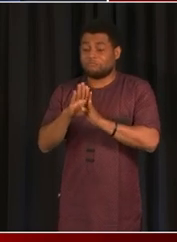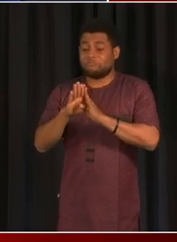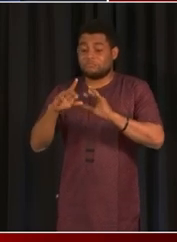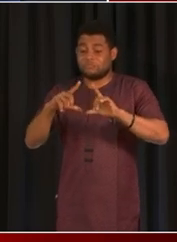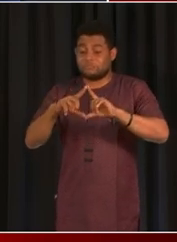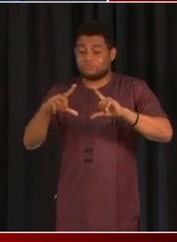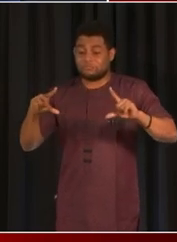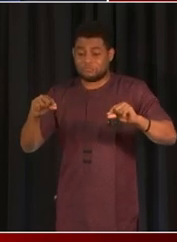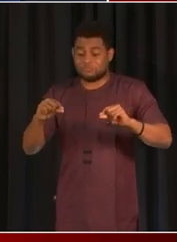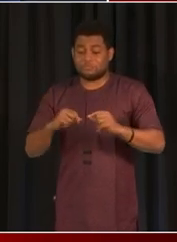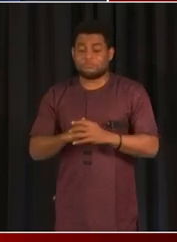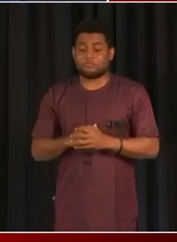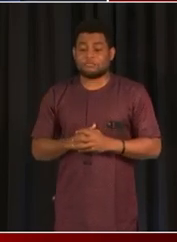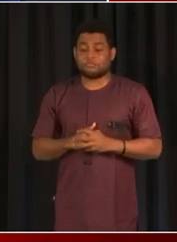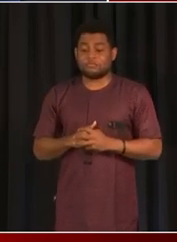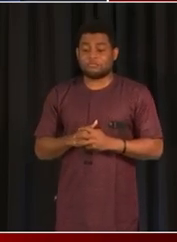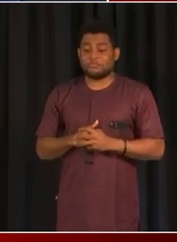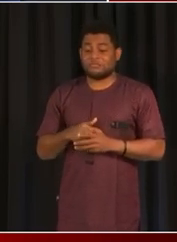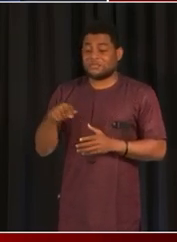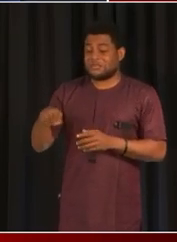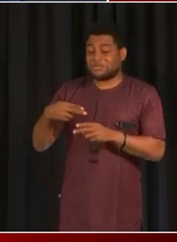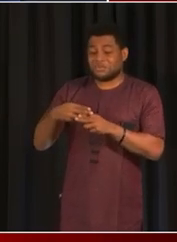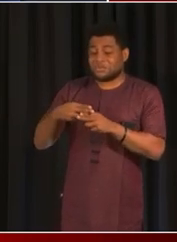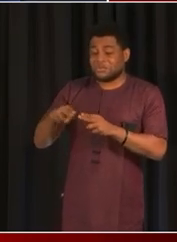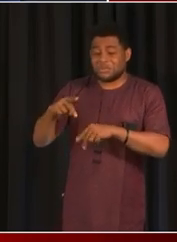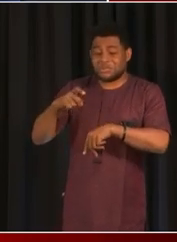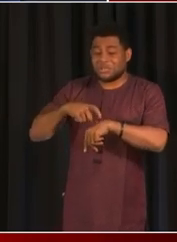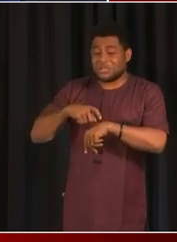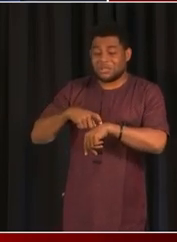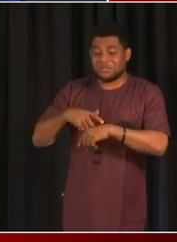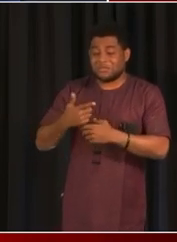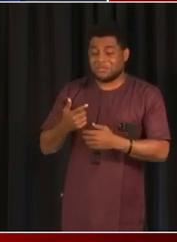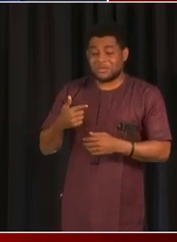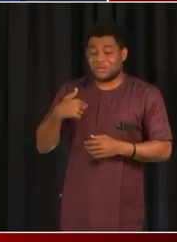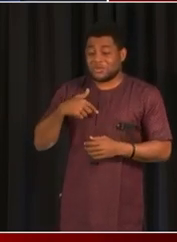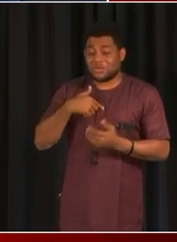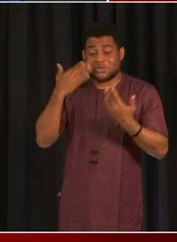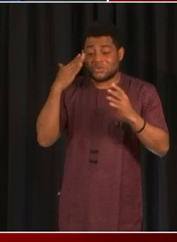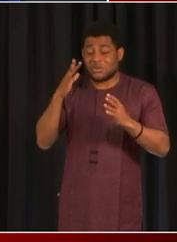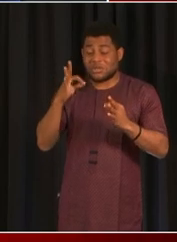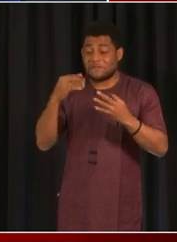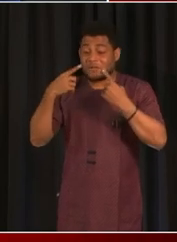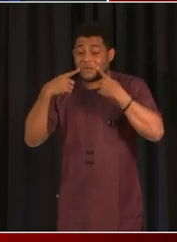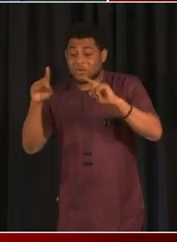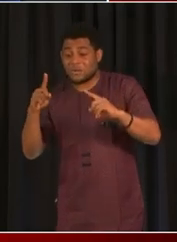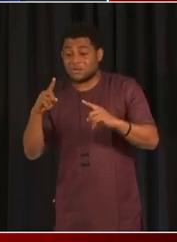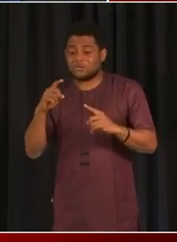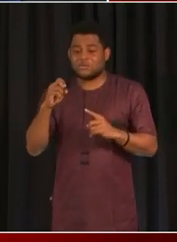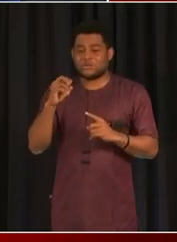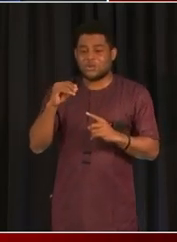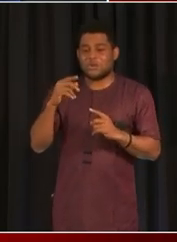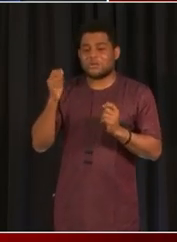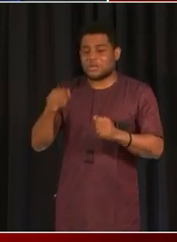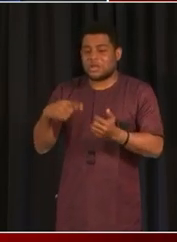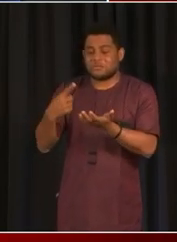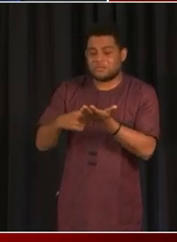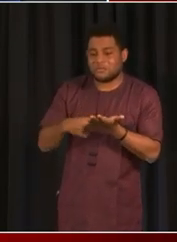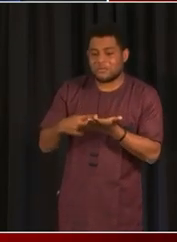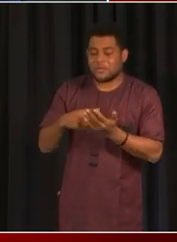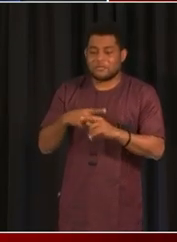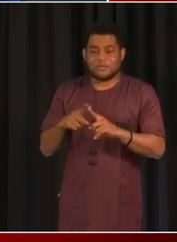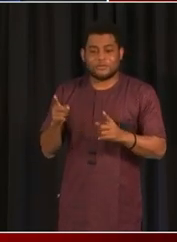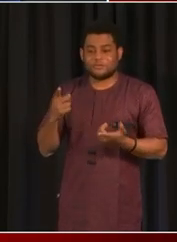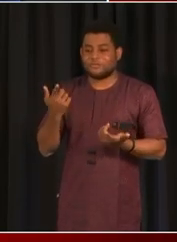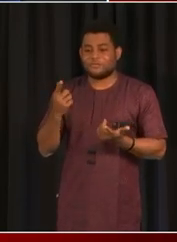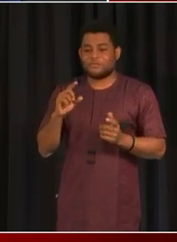in technologies that are going to be short-term and have little utility long-term are absolutely debatable. Because there is